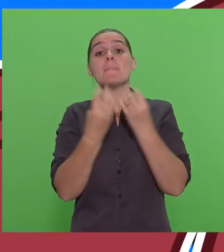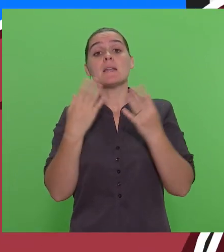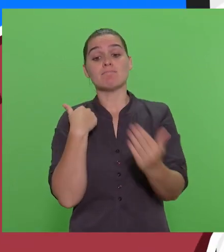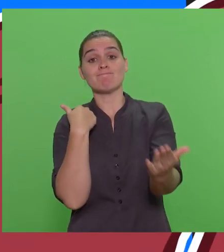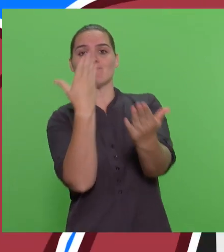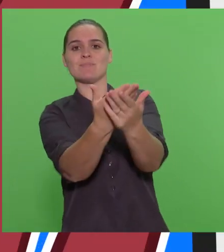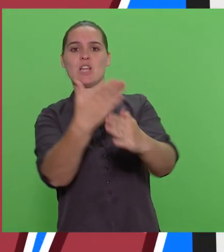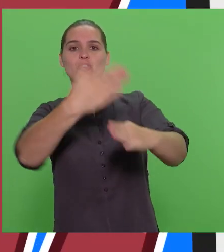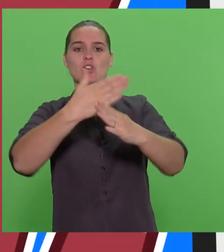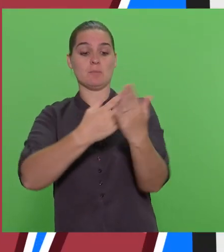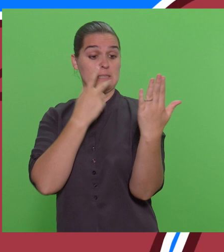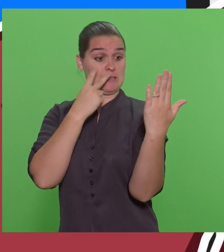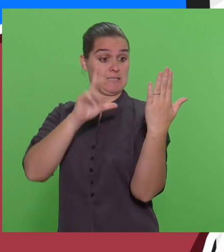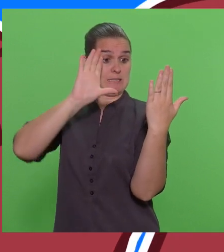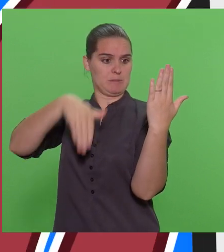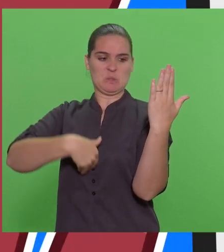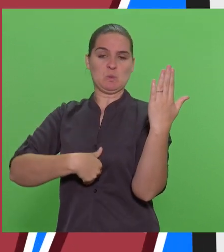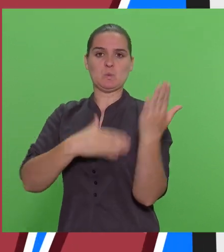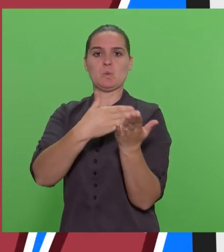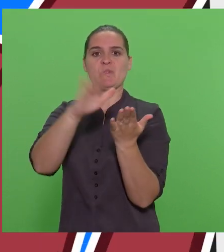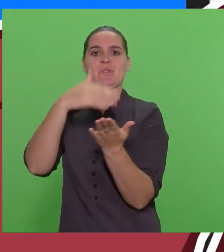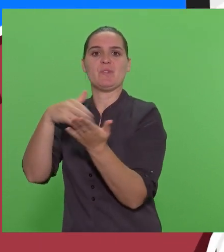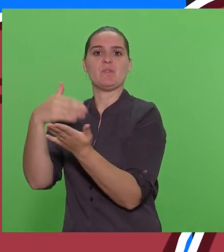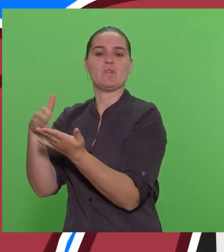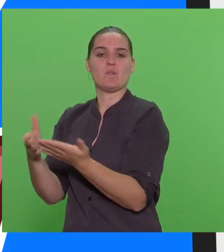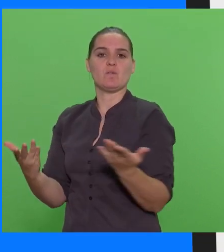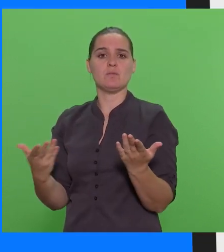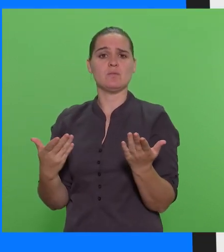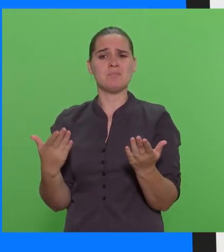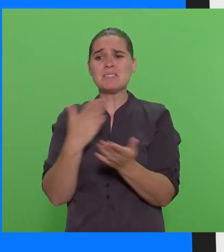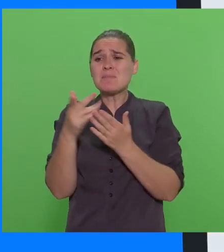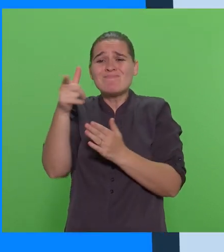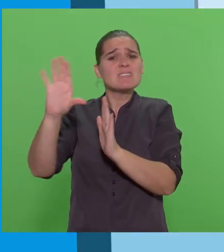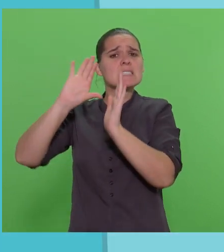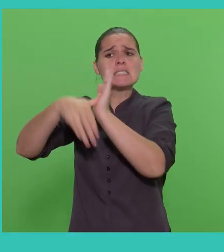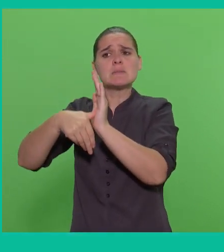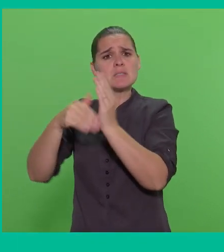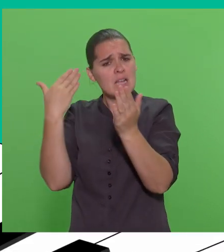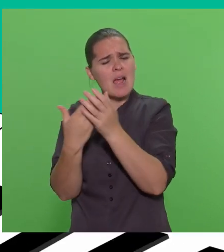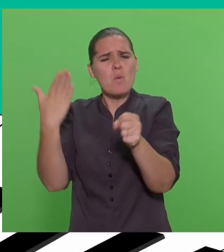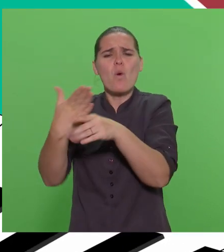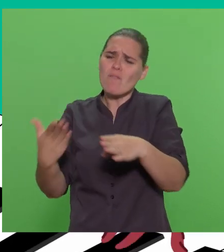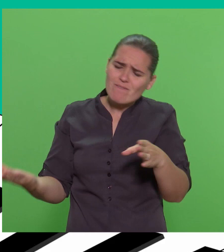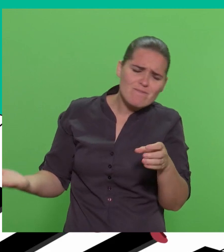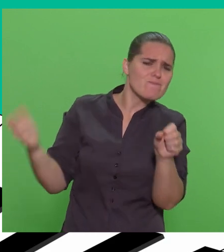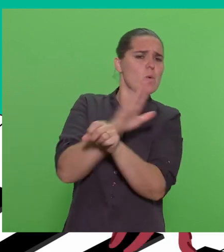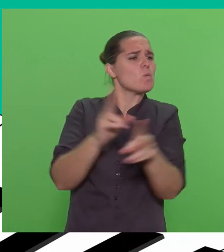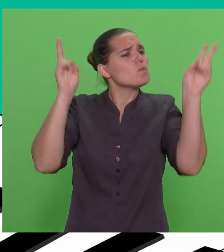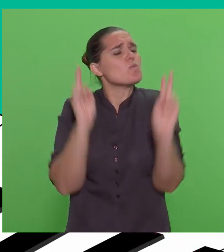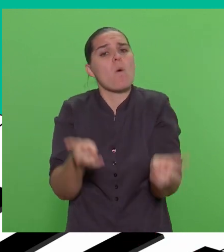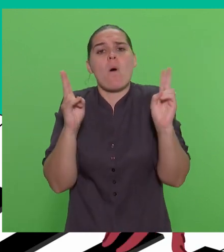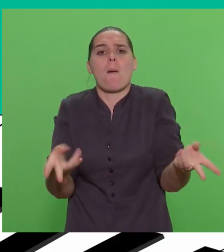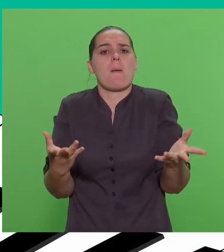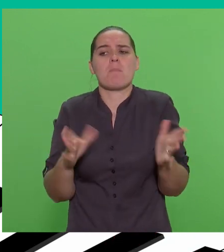granted, or being overlooked for job opportunities because of a disability, even when that disability